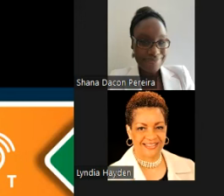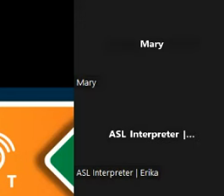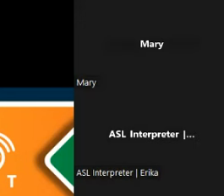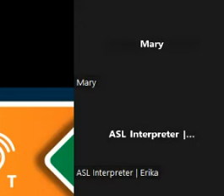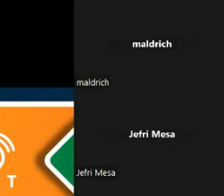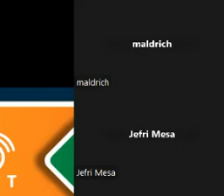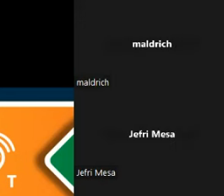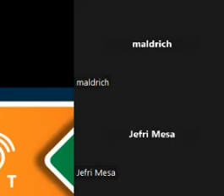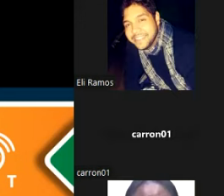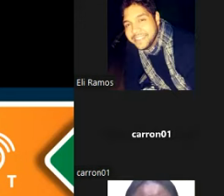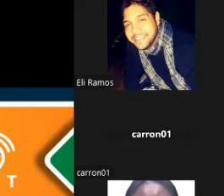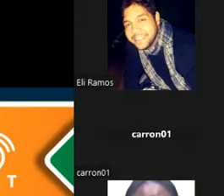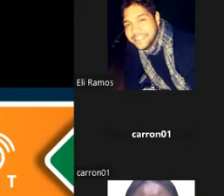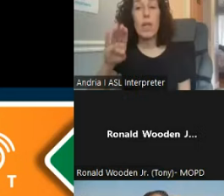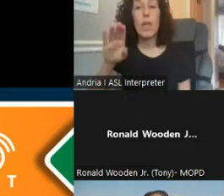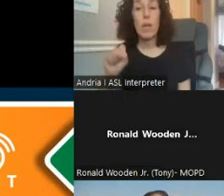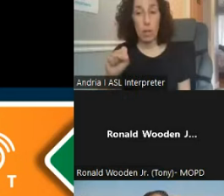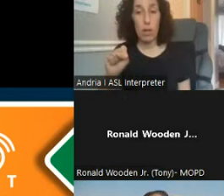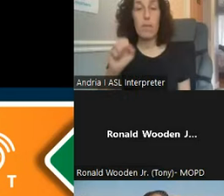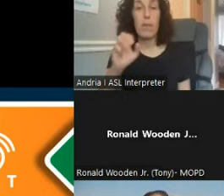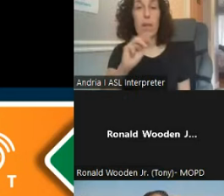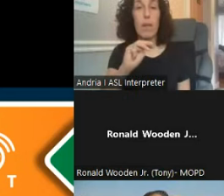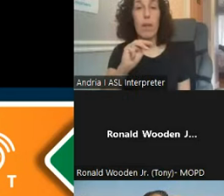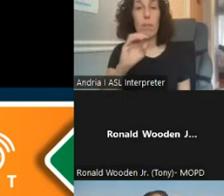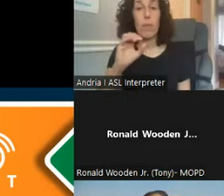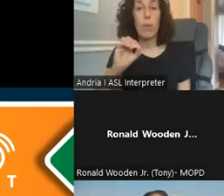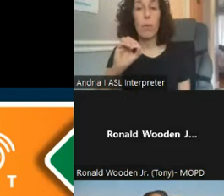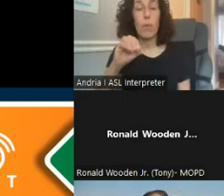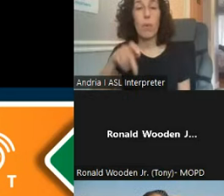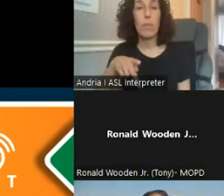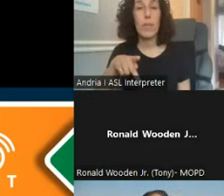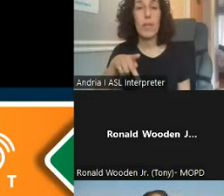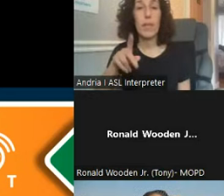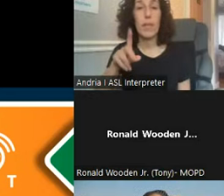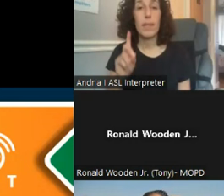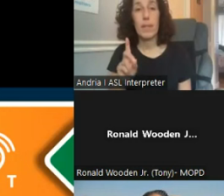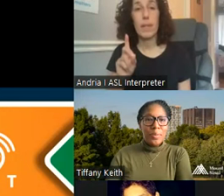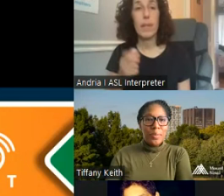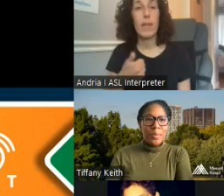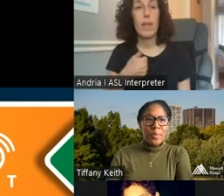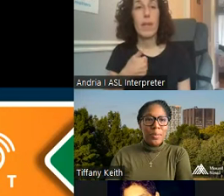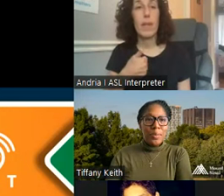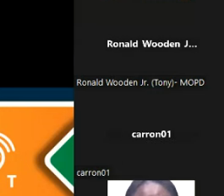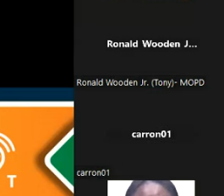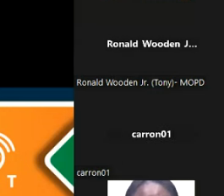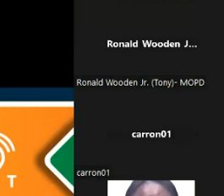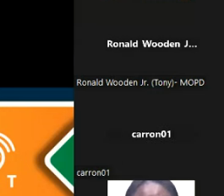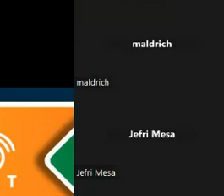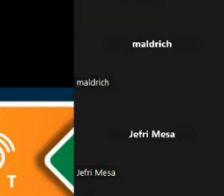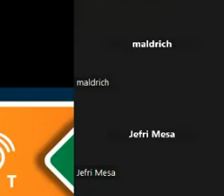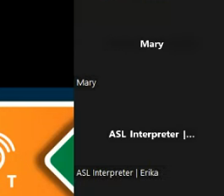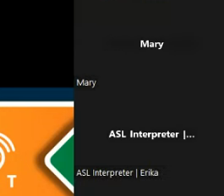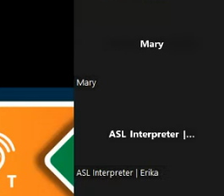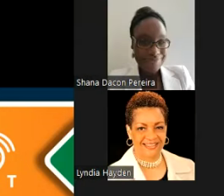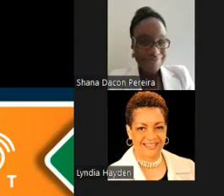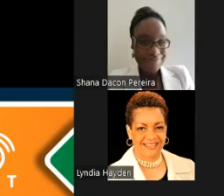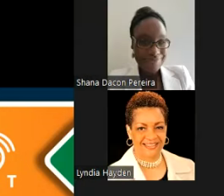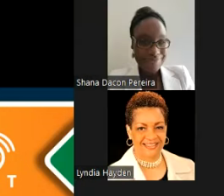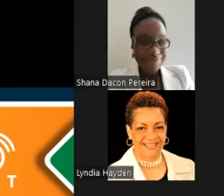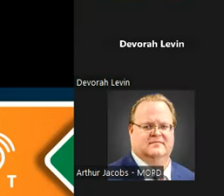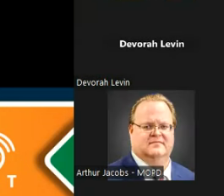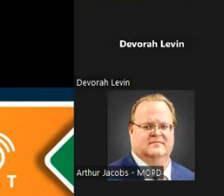Coordinator here at the Mayor's Office for People with Disabilities. I'm a white male in my mid-40s, blonde hair with blue